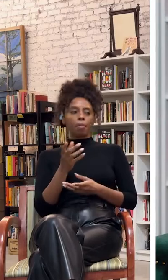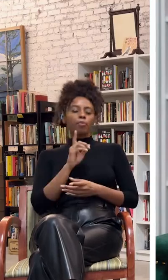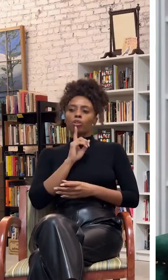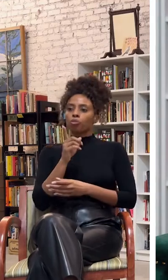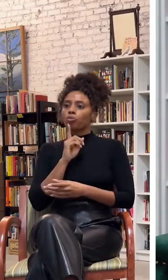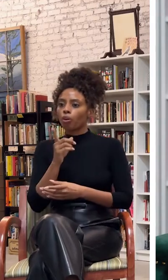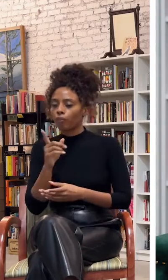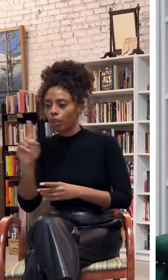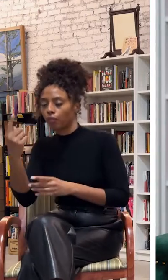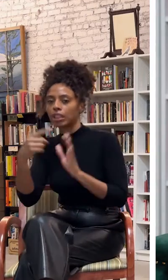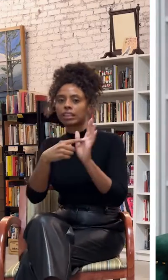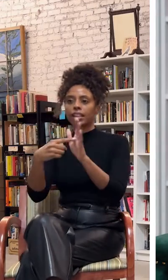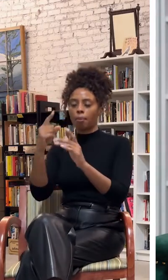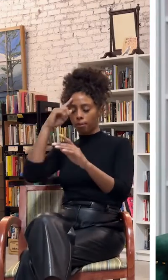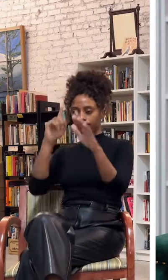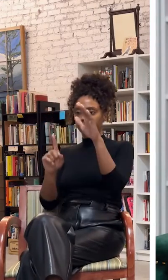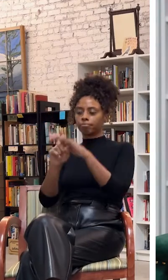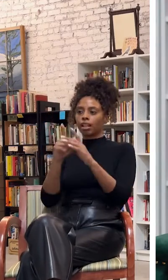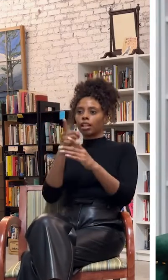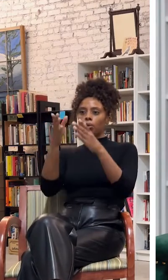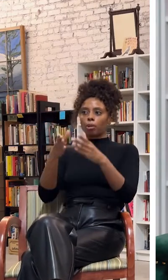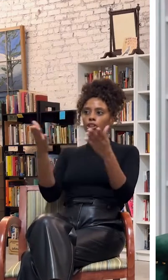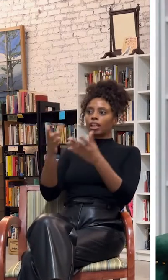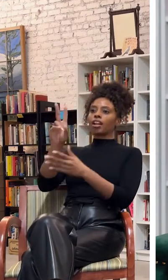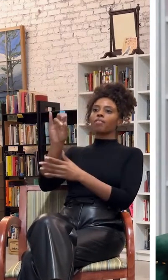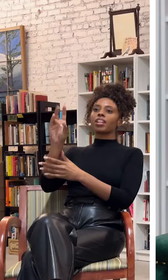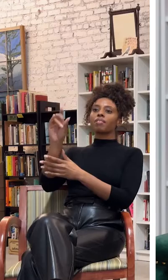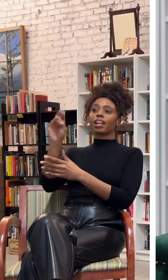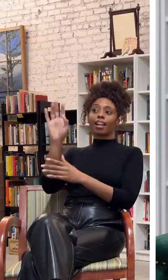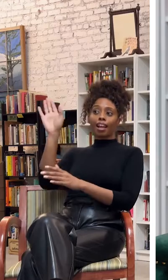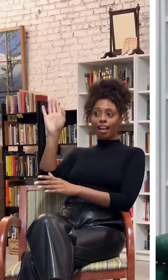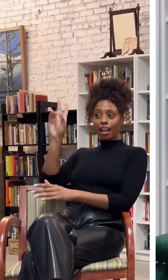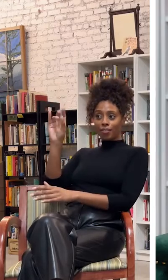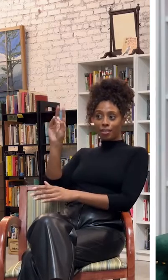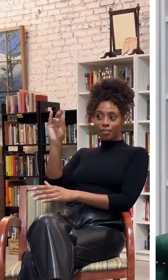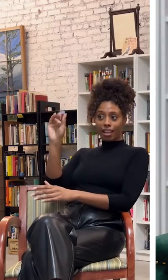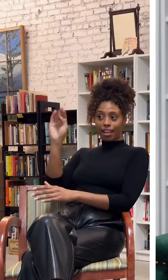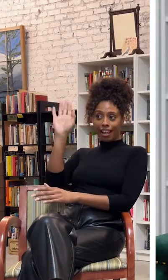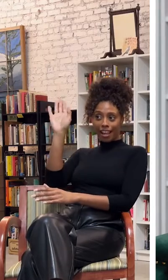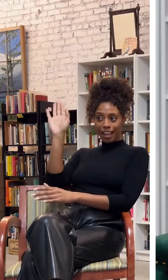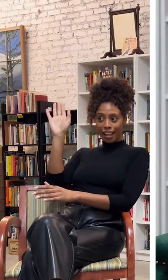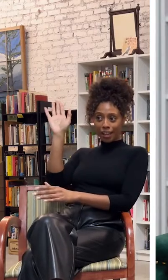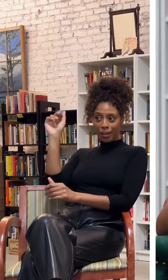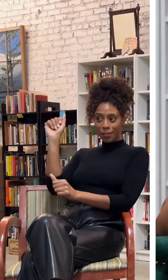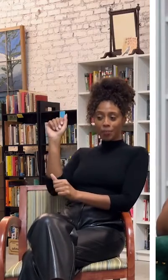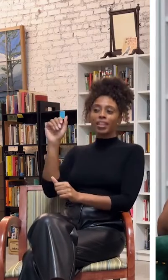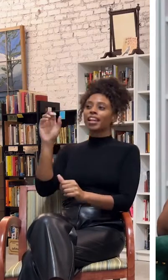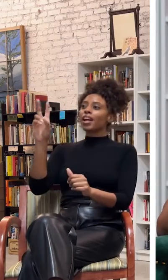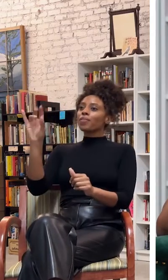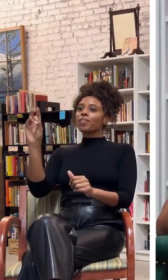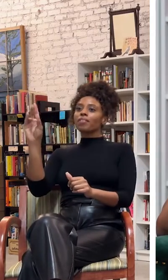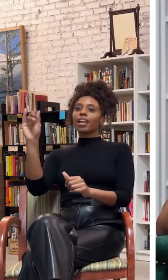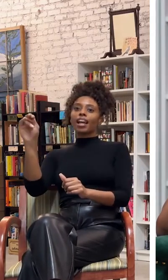The first example that came to mind is there's a person right here, Vivian. Hey, Vivian, where's Vivian?